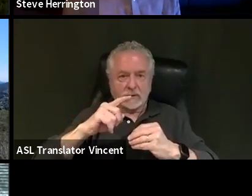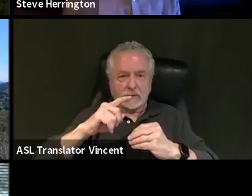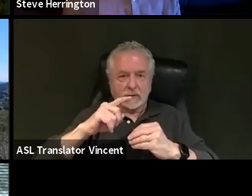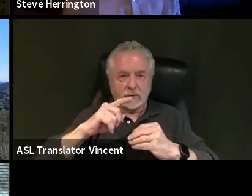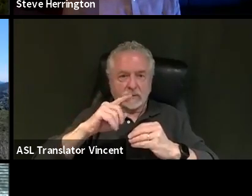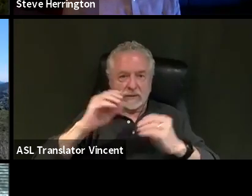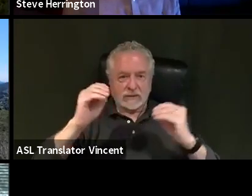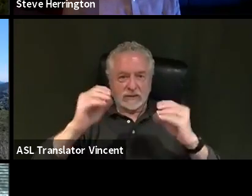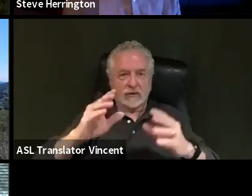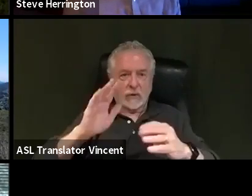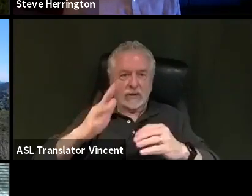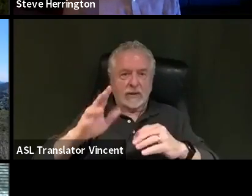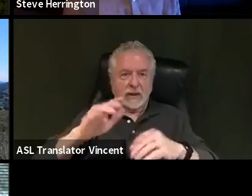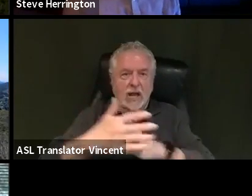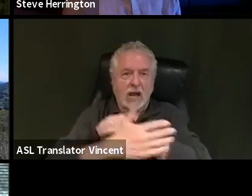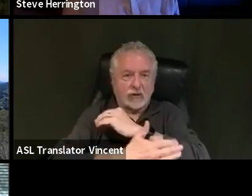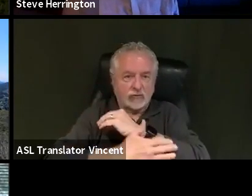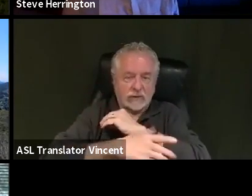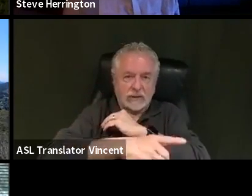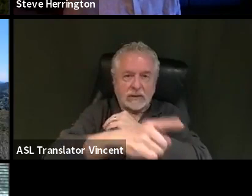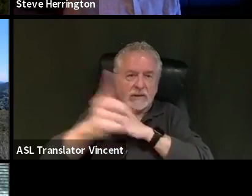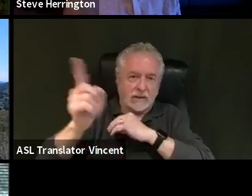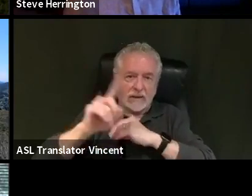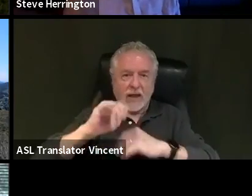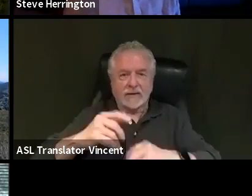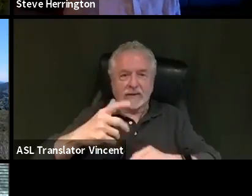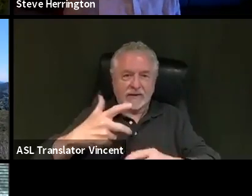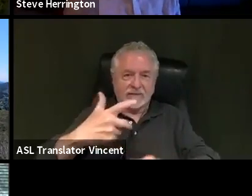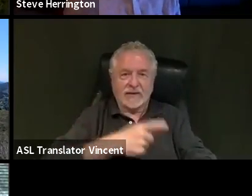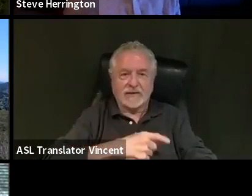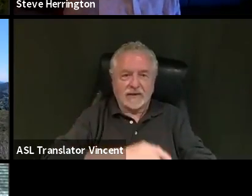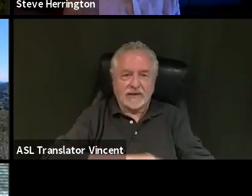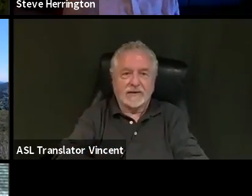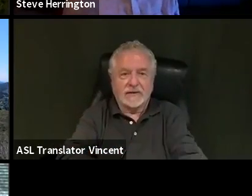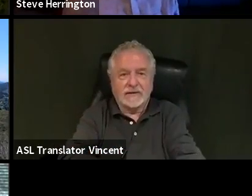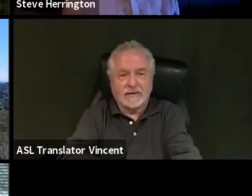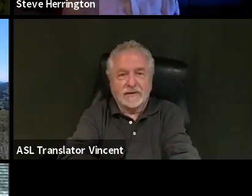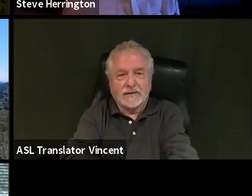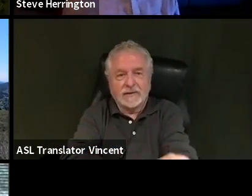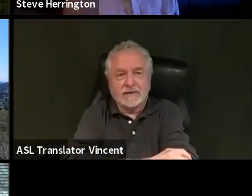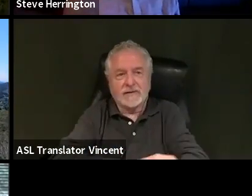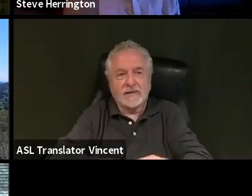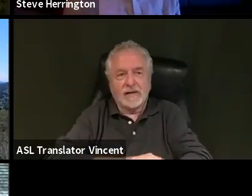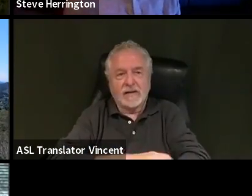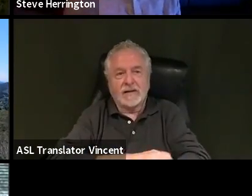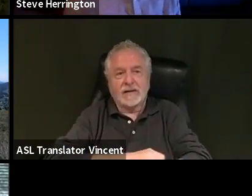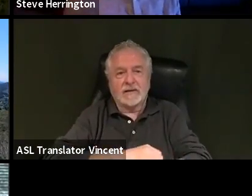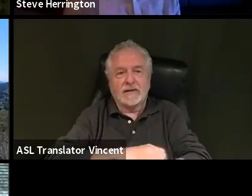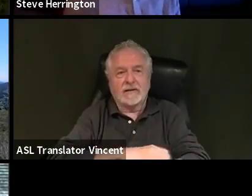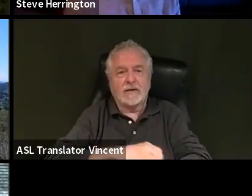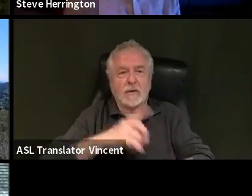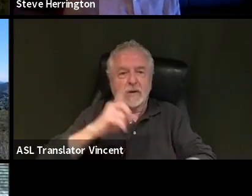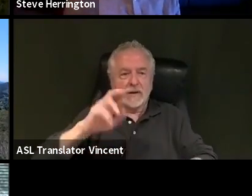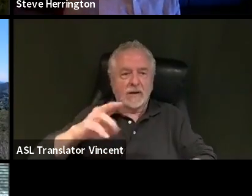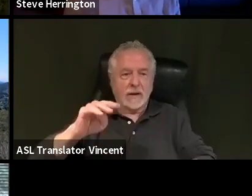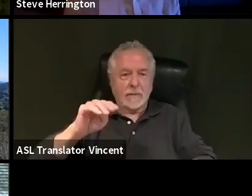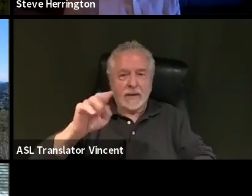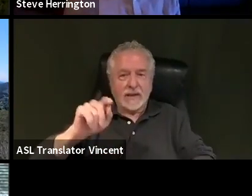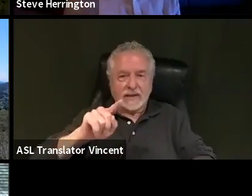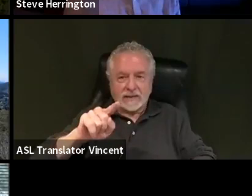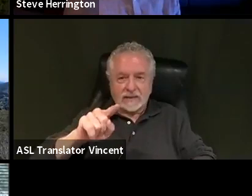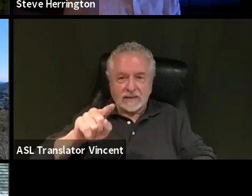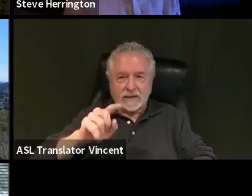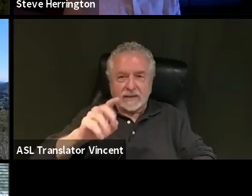could be teaching the rest of the country how to get people vaccinated. It's like unbelievable. And when Dr. Mays and Dr. Shende are saying